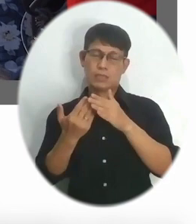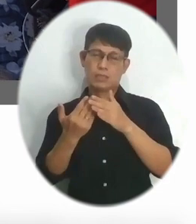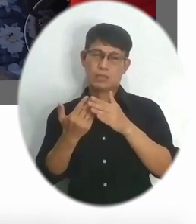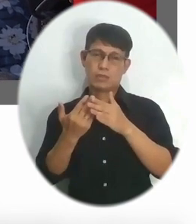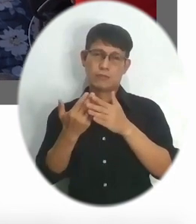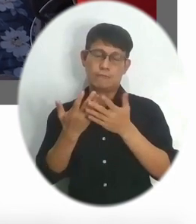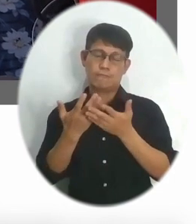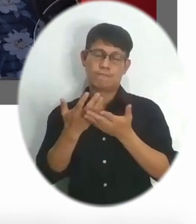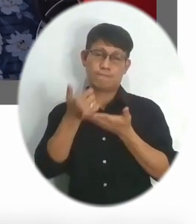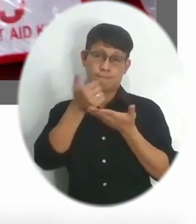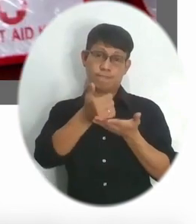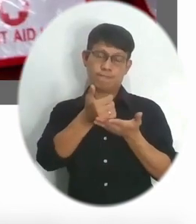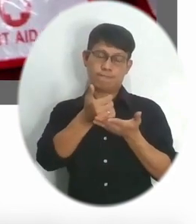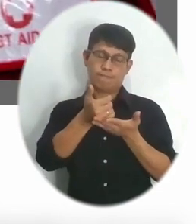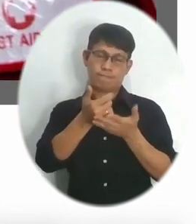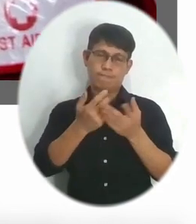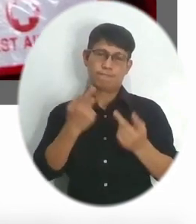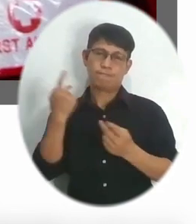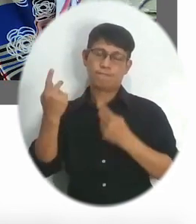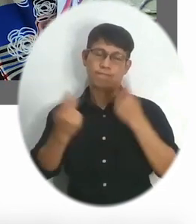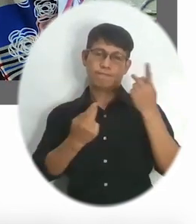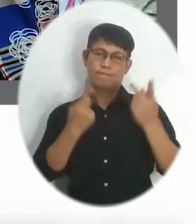services.